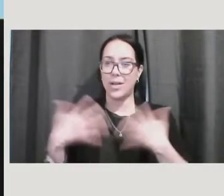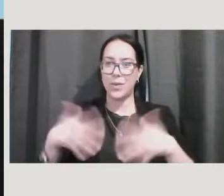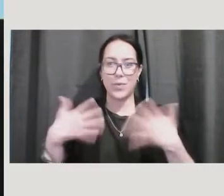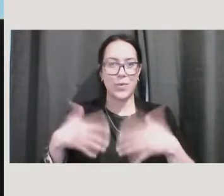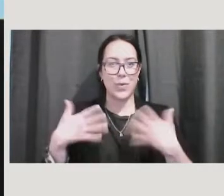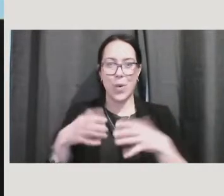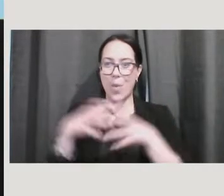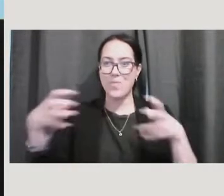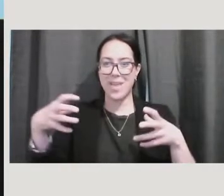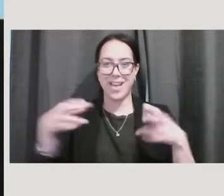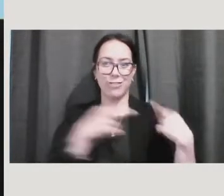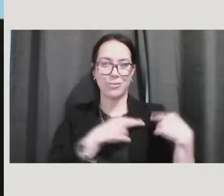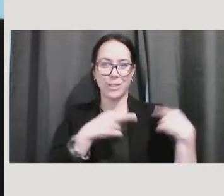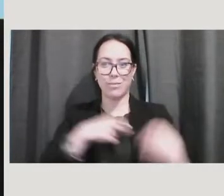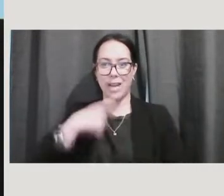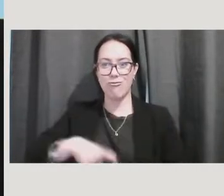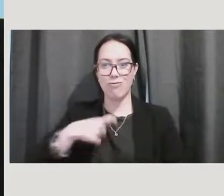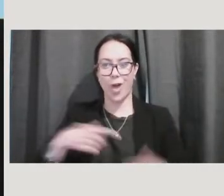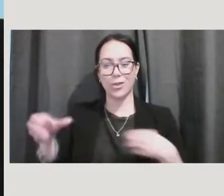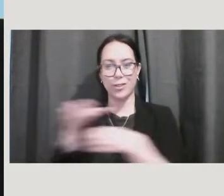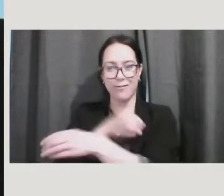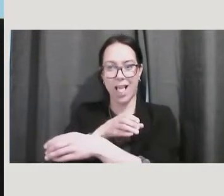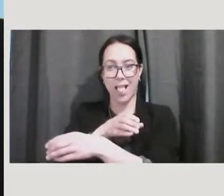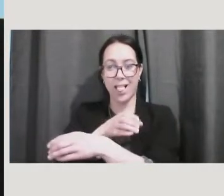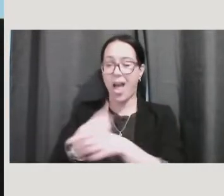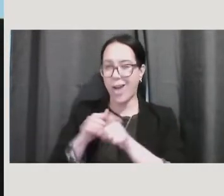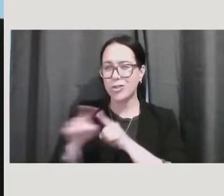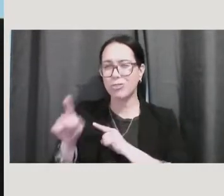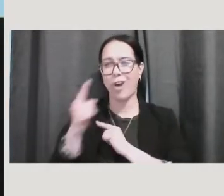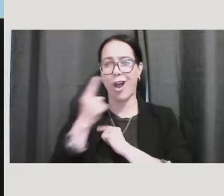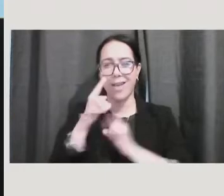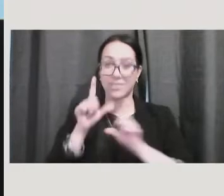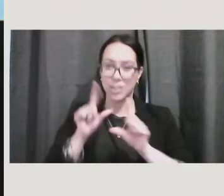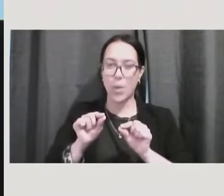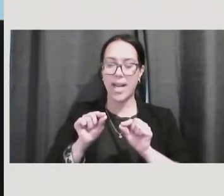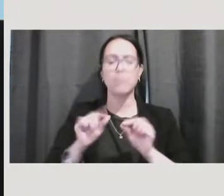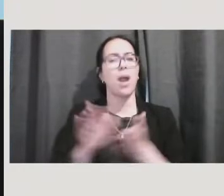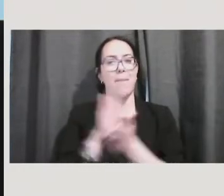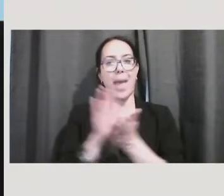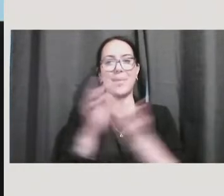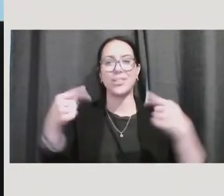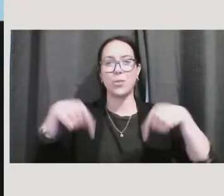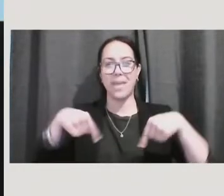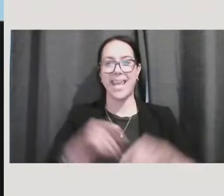I'm trying we're doing it but I'm very very happy to be here